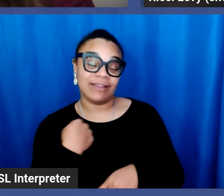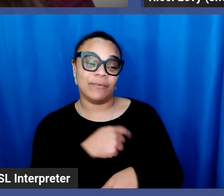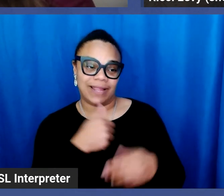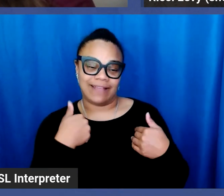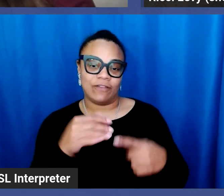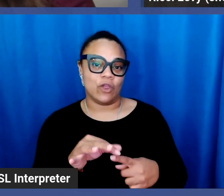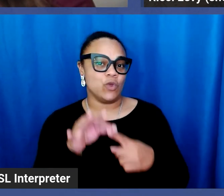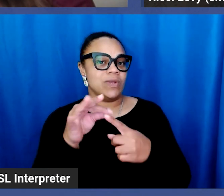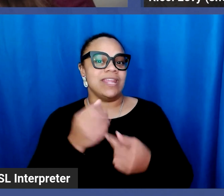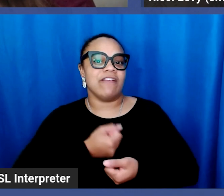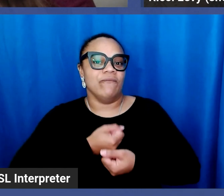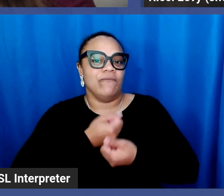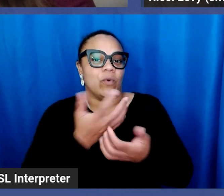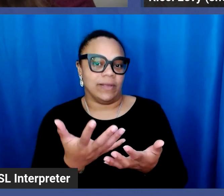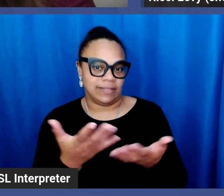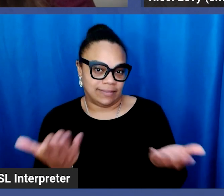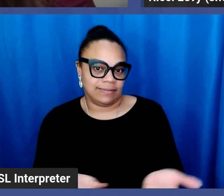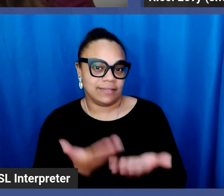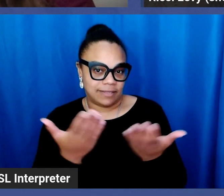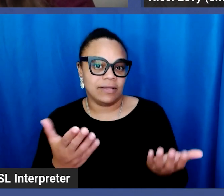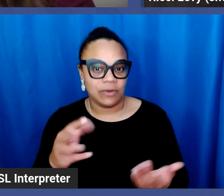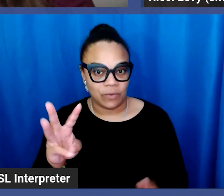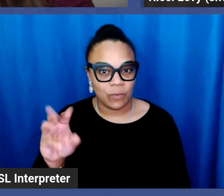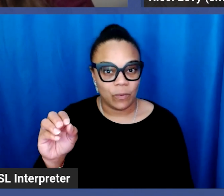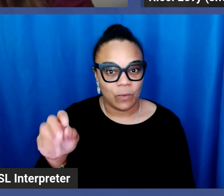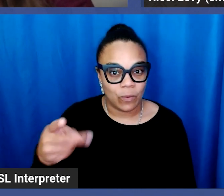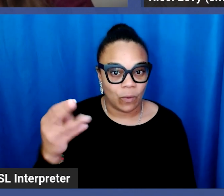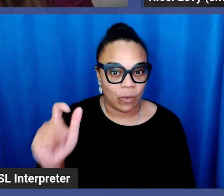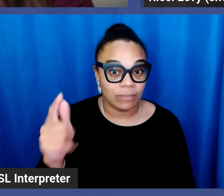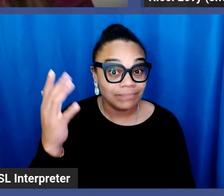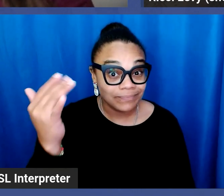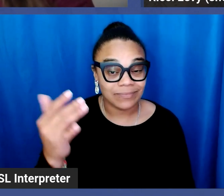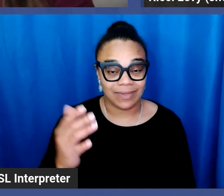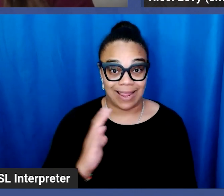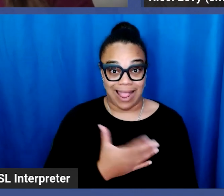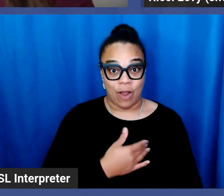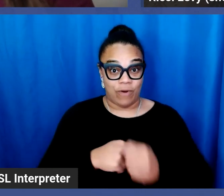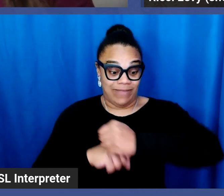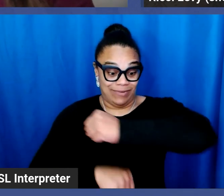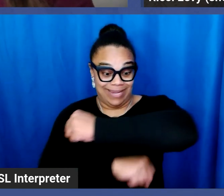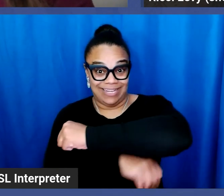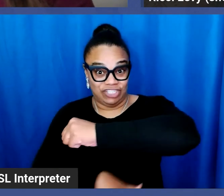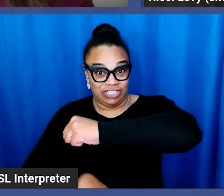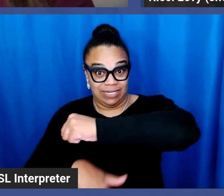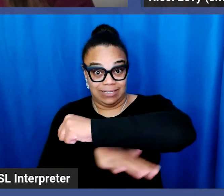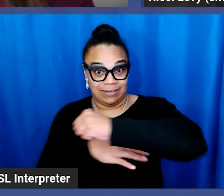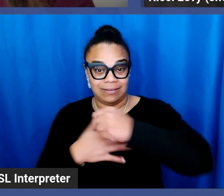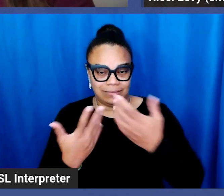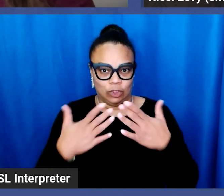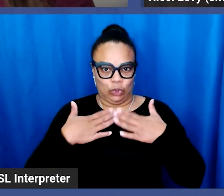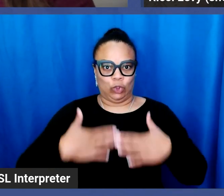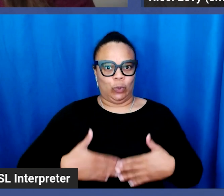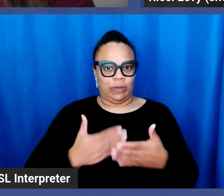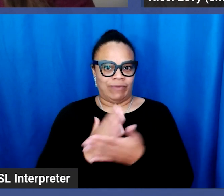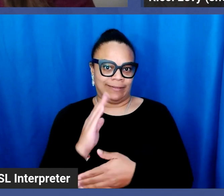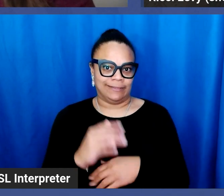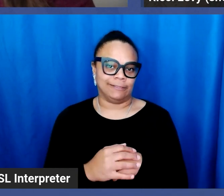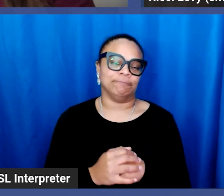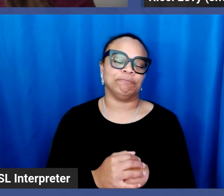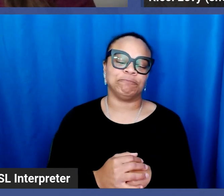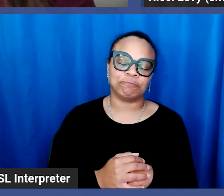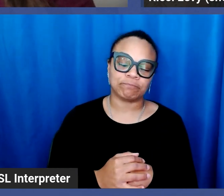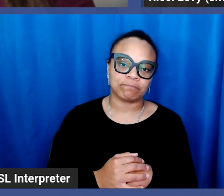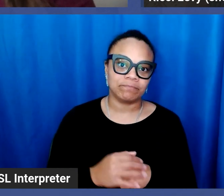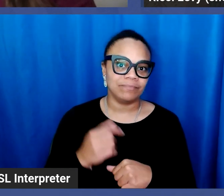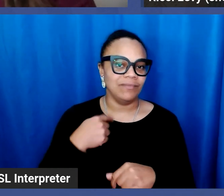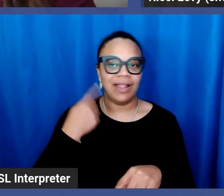Woodhull because the foundation of our work is human rights. Mhm. And so I